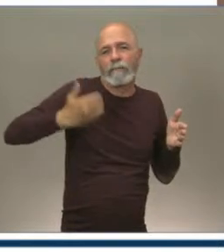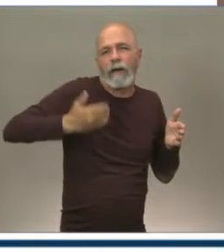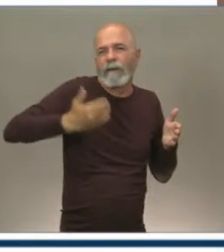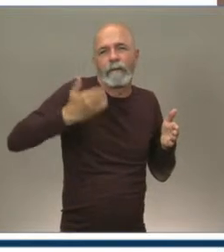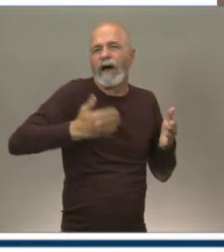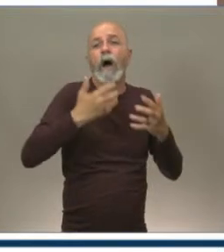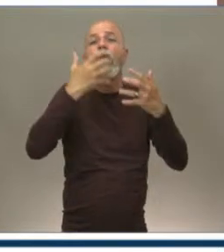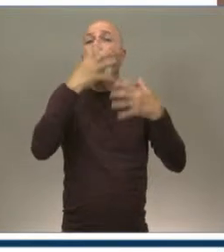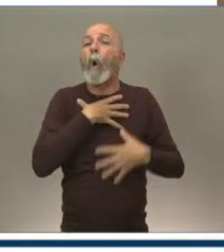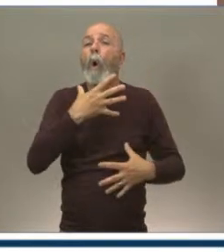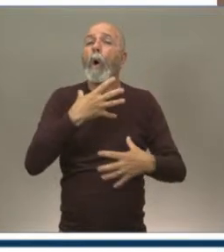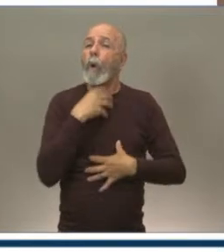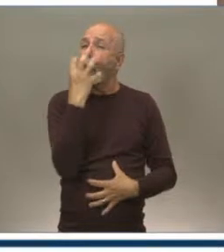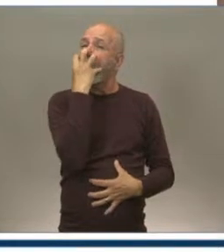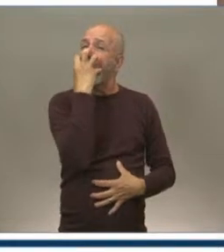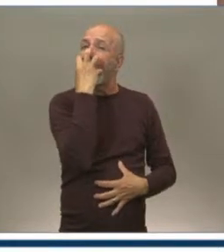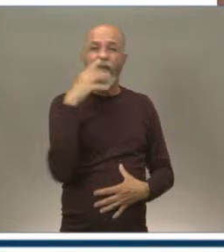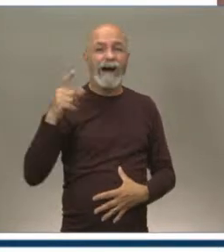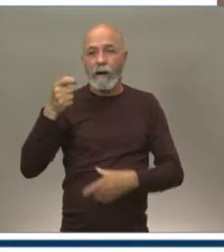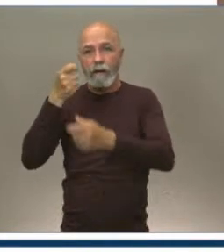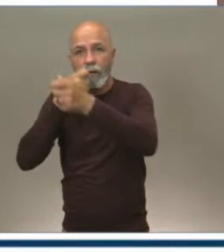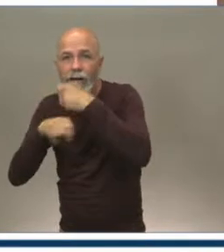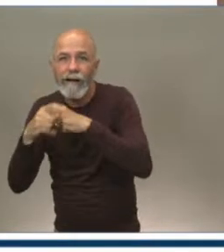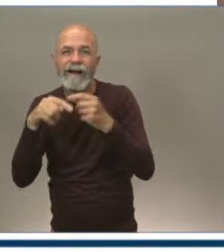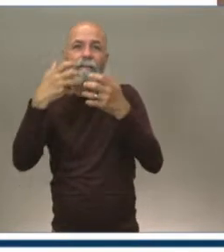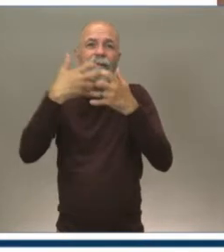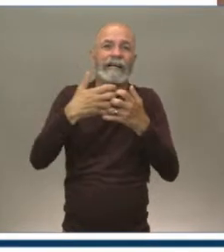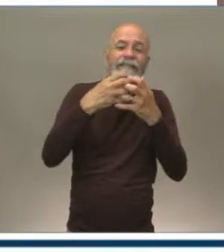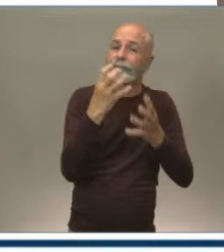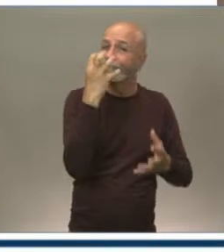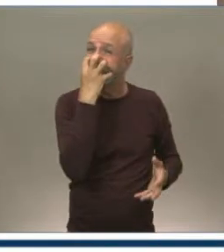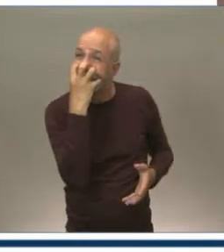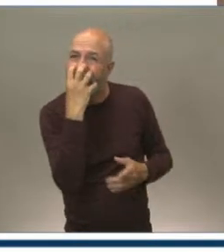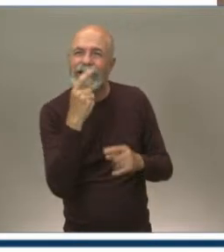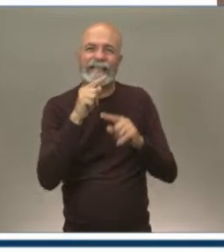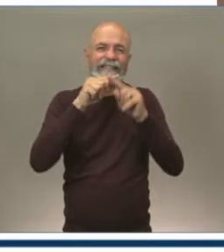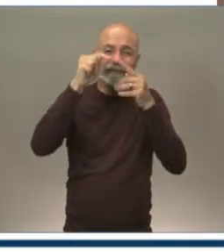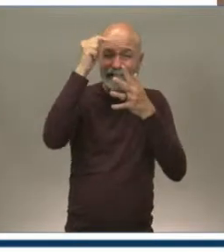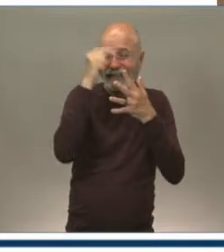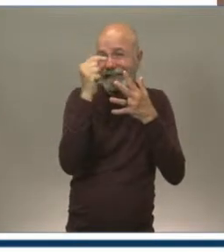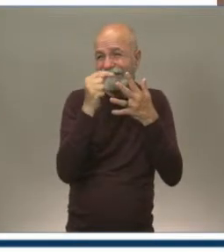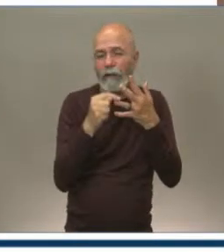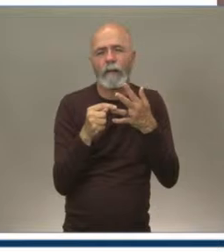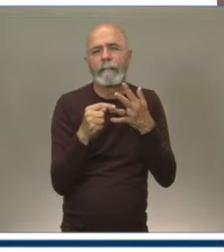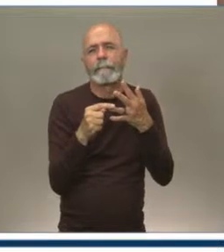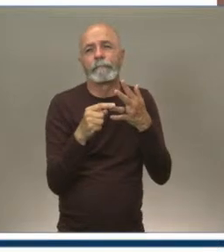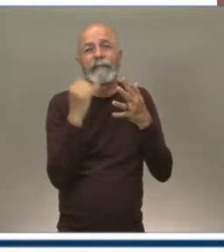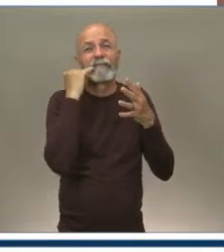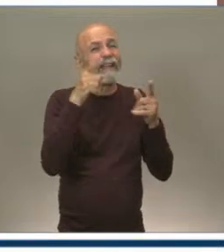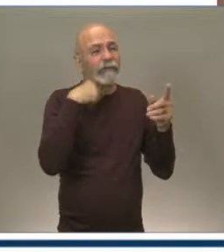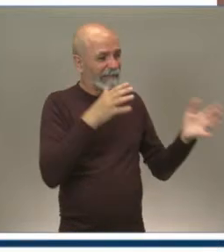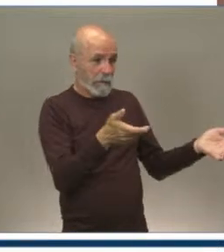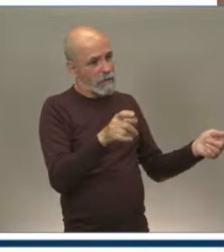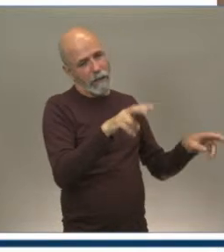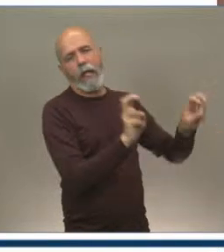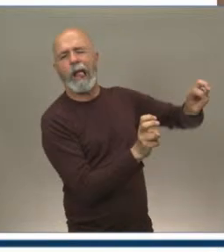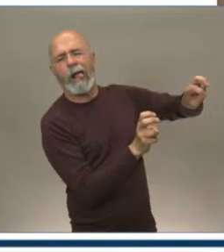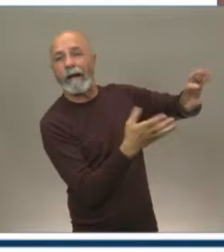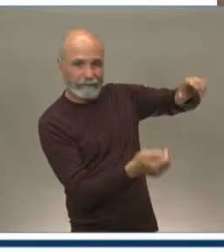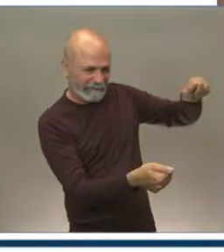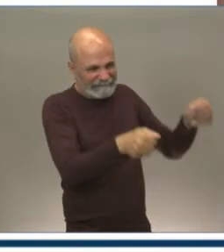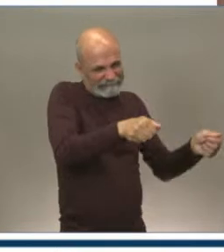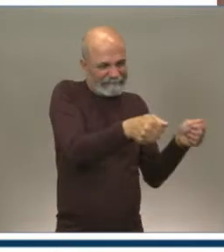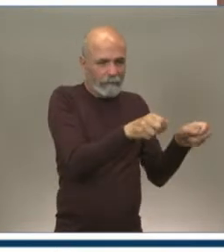things. They require, oftentimes, they do better when their positioning is changed. You may have heard the term proning, where